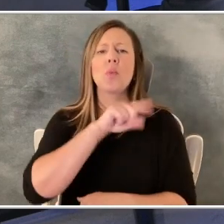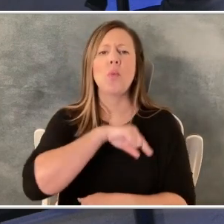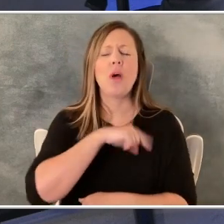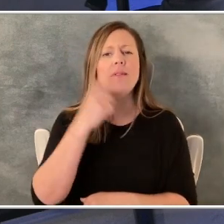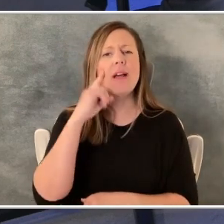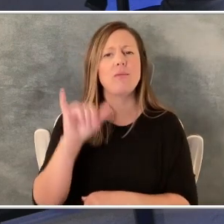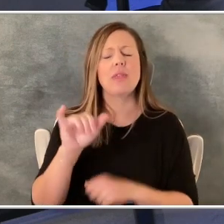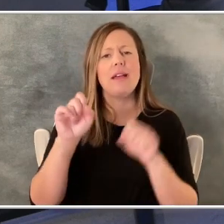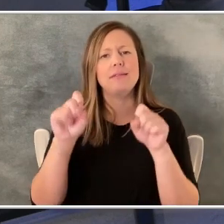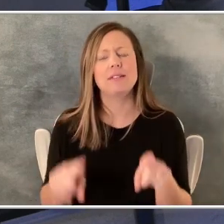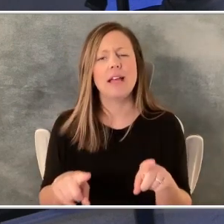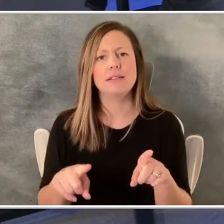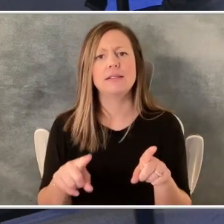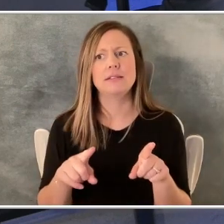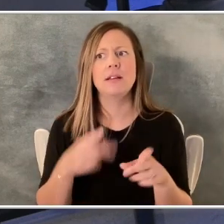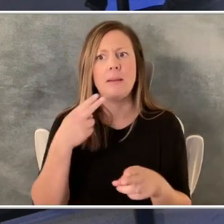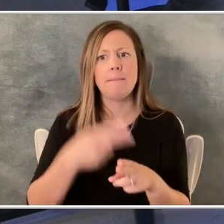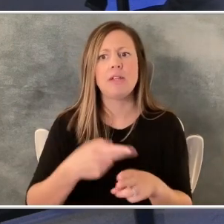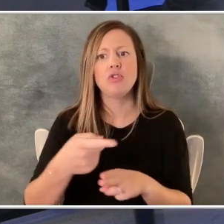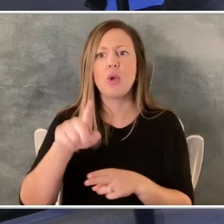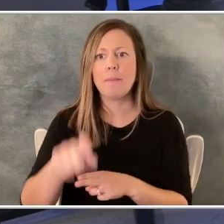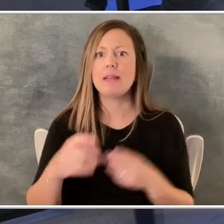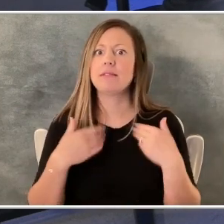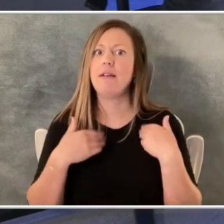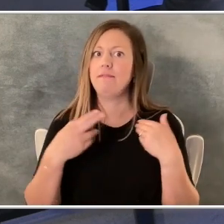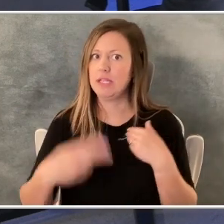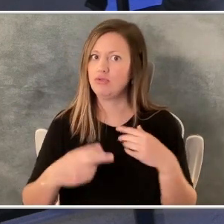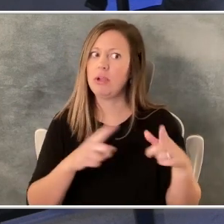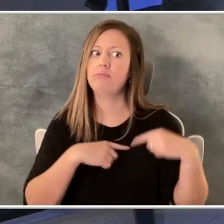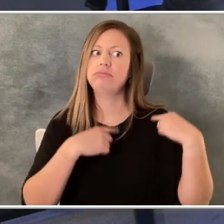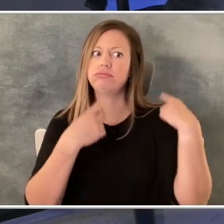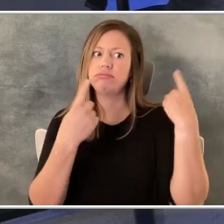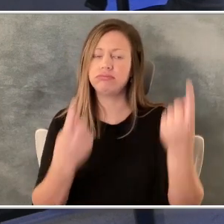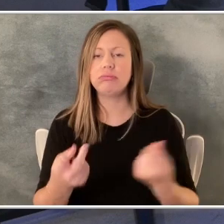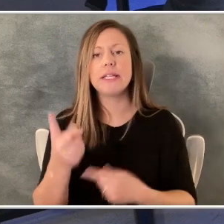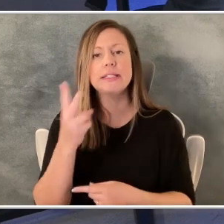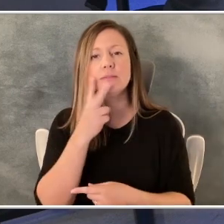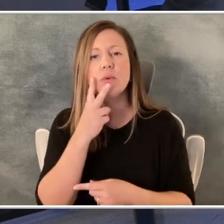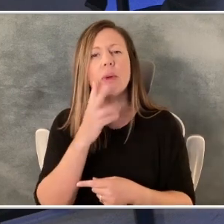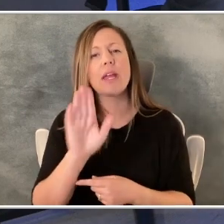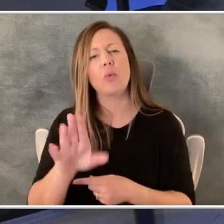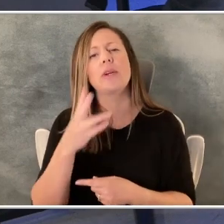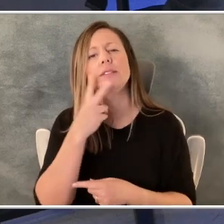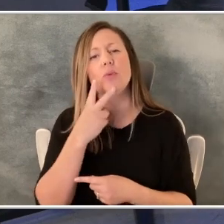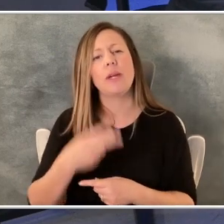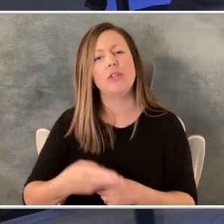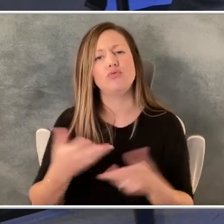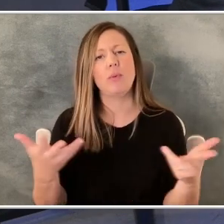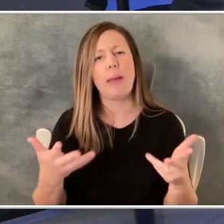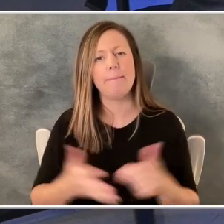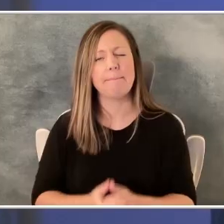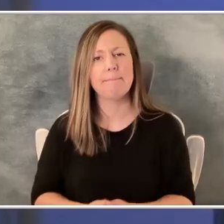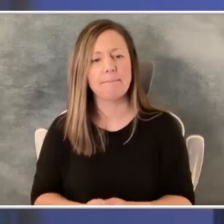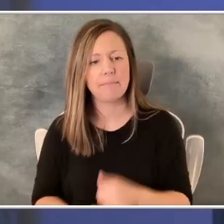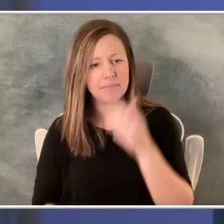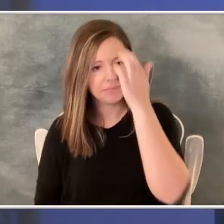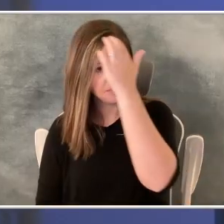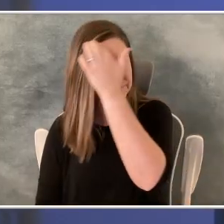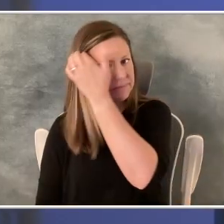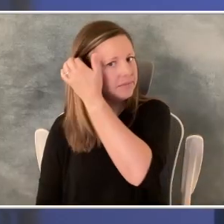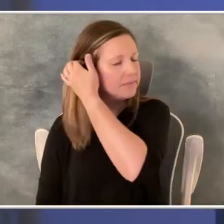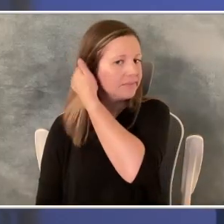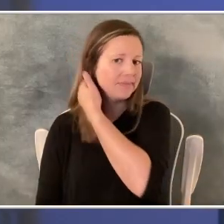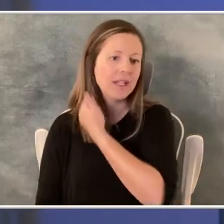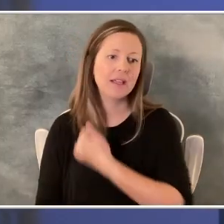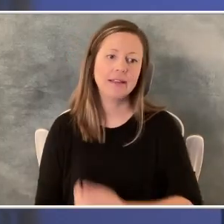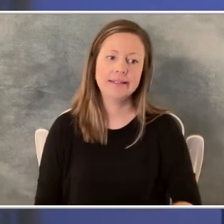you have to have quite a long history of smoking. What was your smoking history? Oh, I